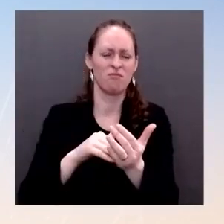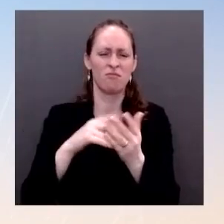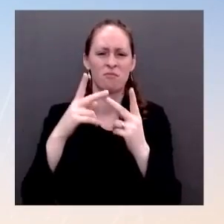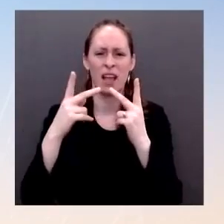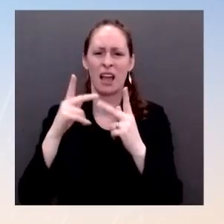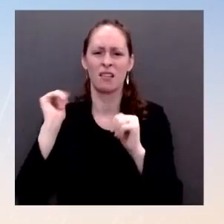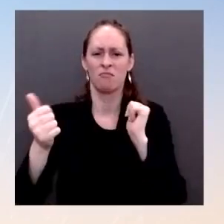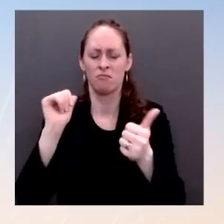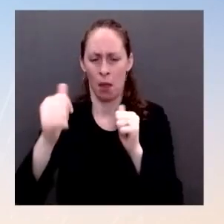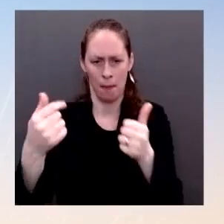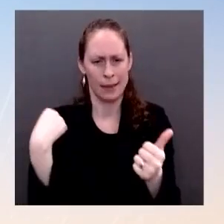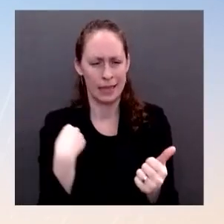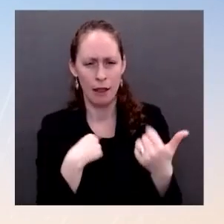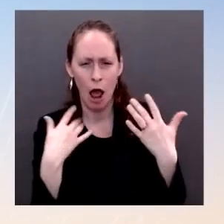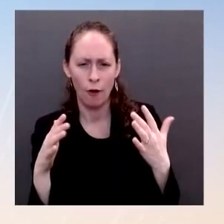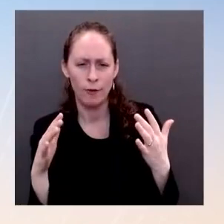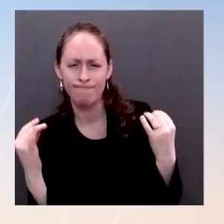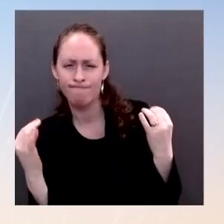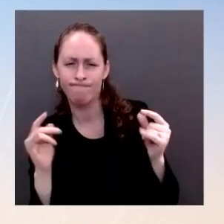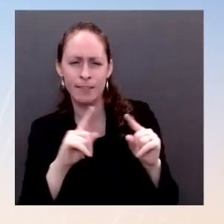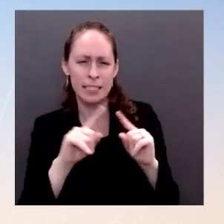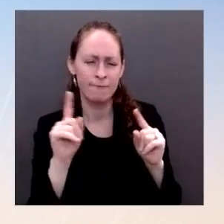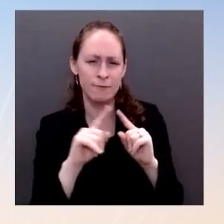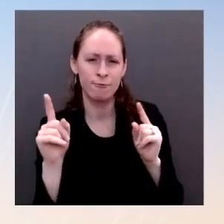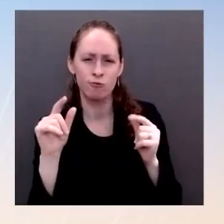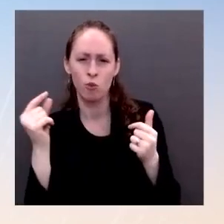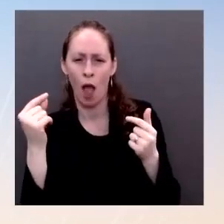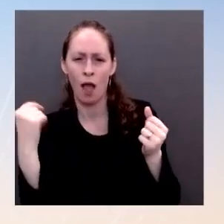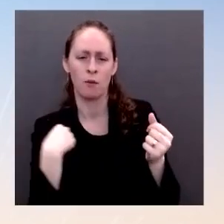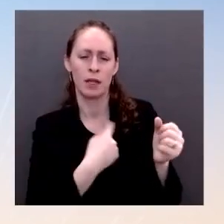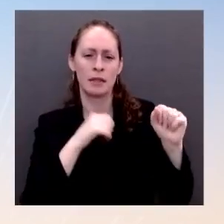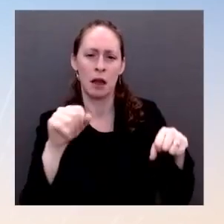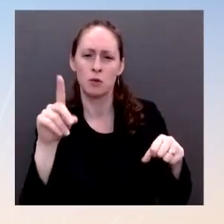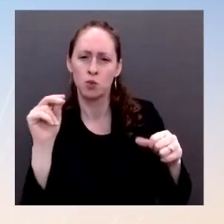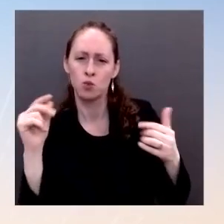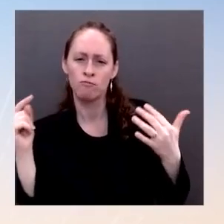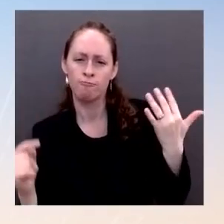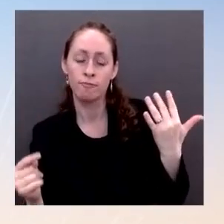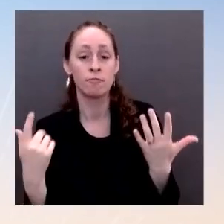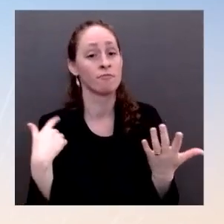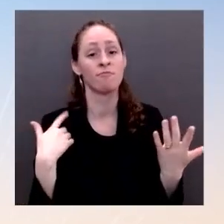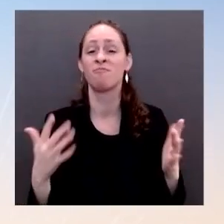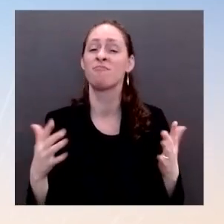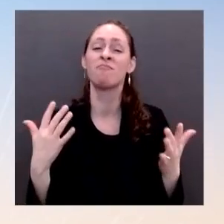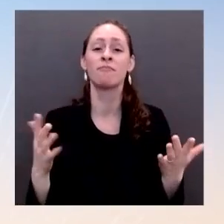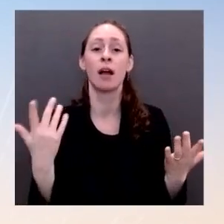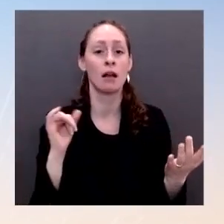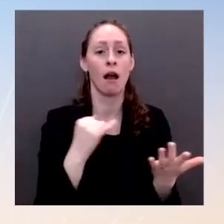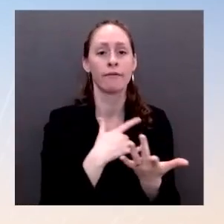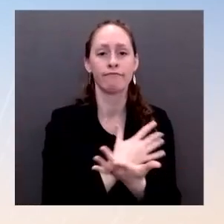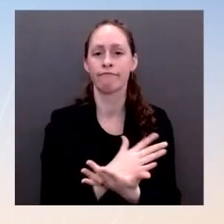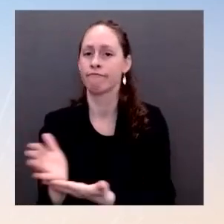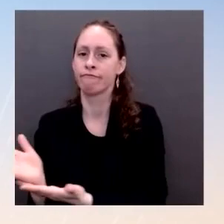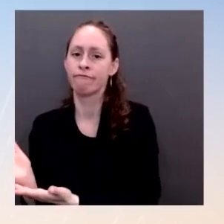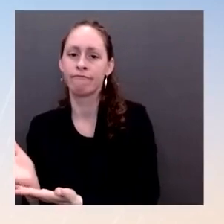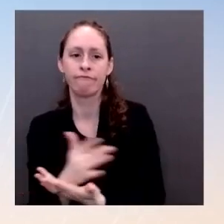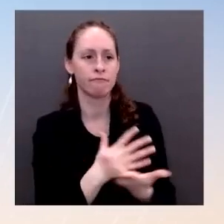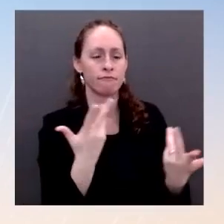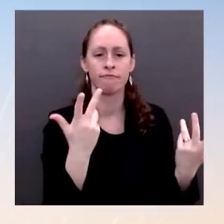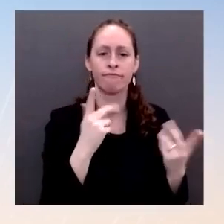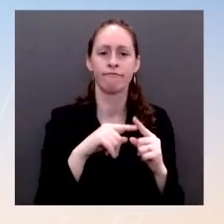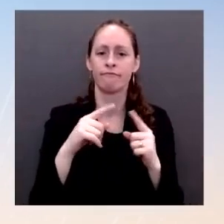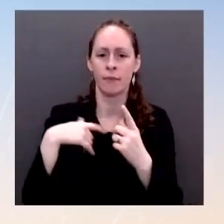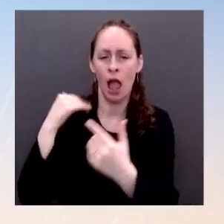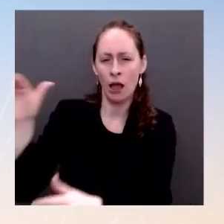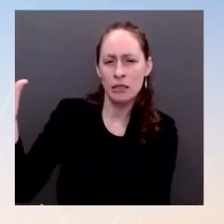ruling anything out, but I just wanted to note there are a range of ways that different forms of insurance, even if it's not traditional private insurance, have been covering not just